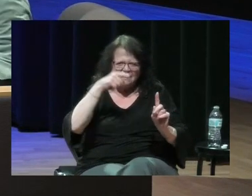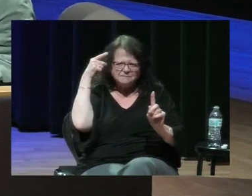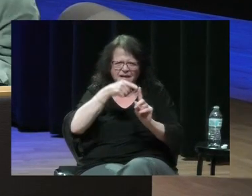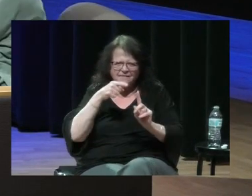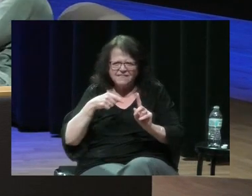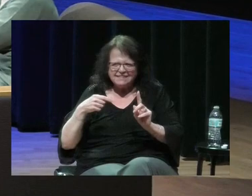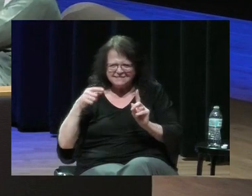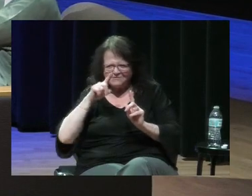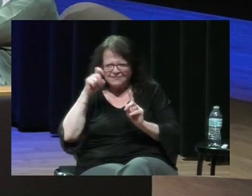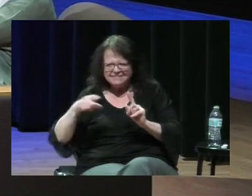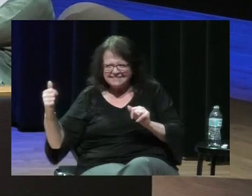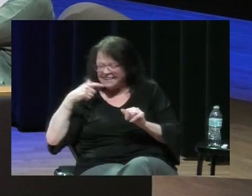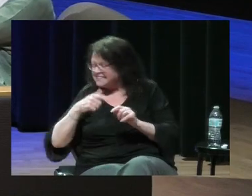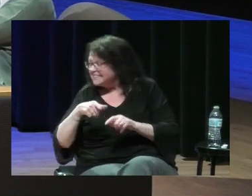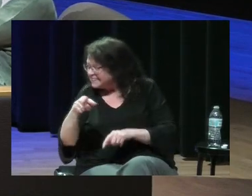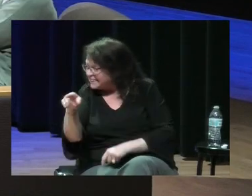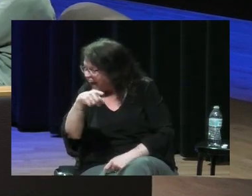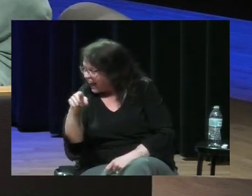aloud? Yes, I do.